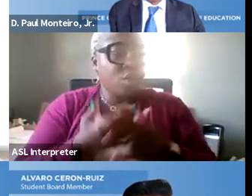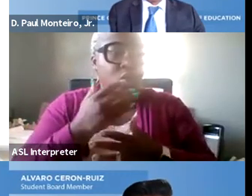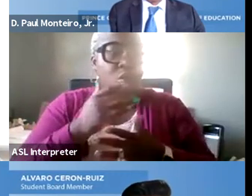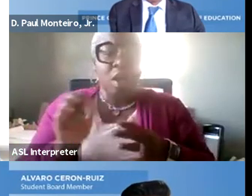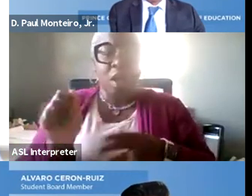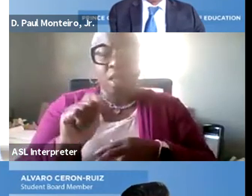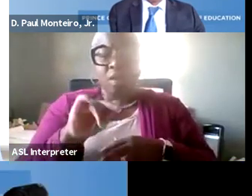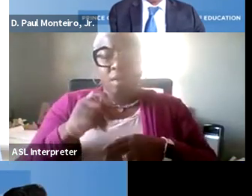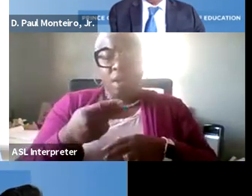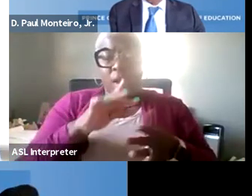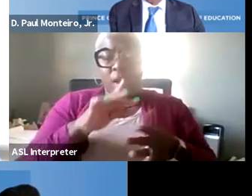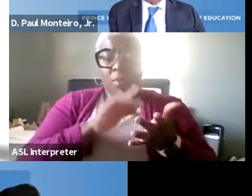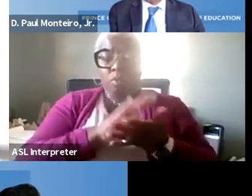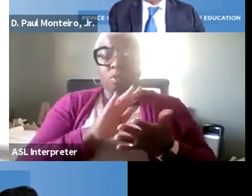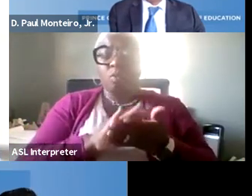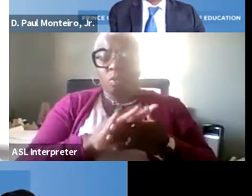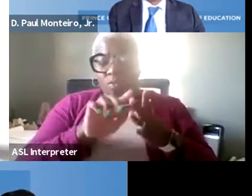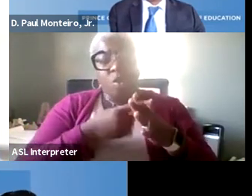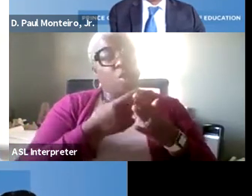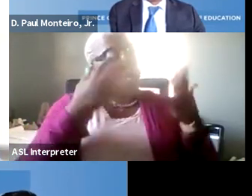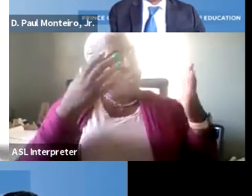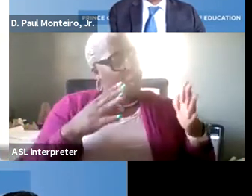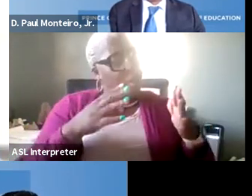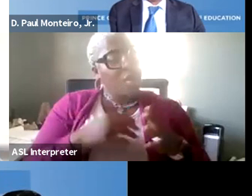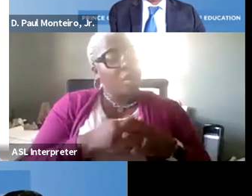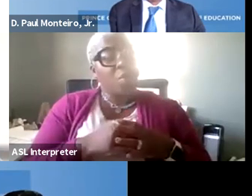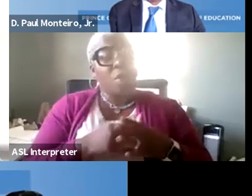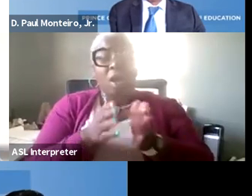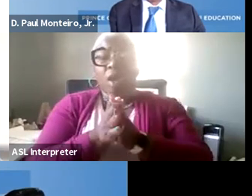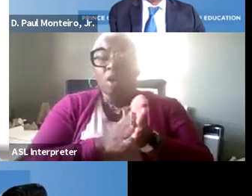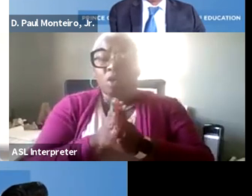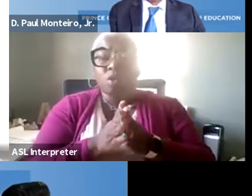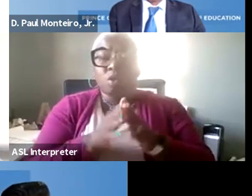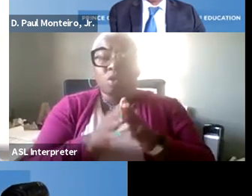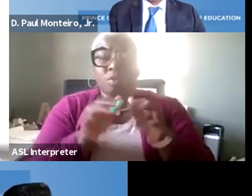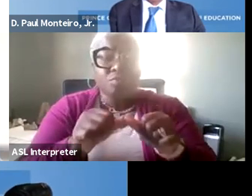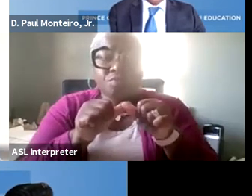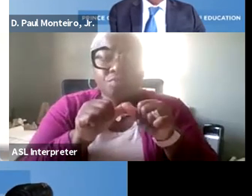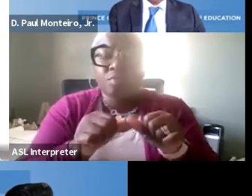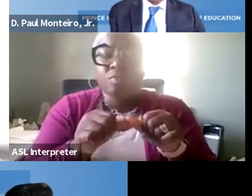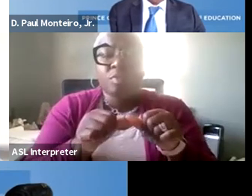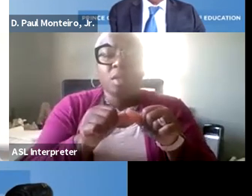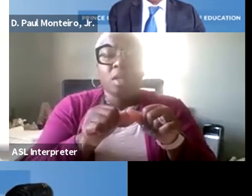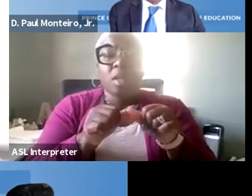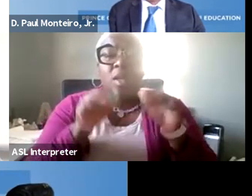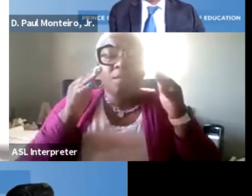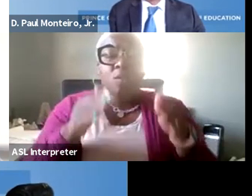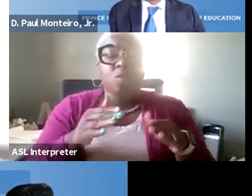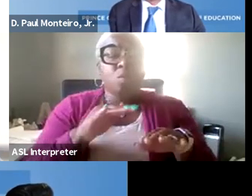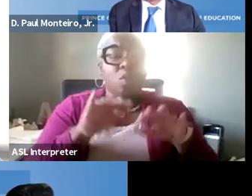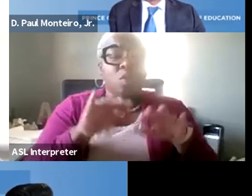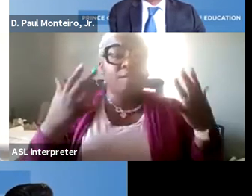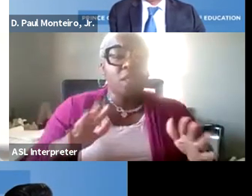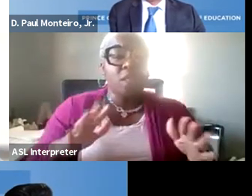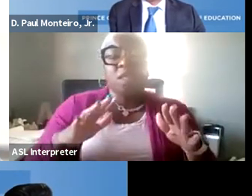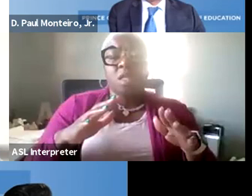which is in full swing. We urge you to remain committed to the alternative construction financing as the method to expedite the